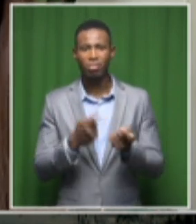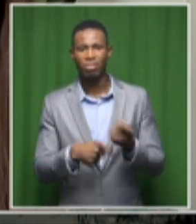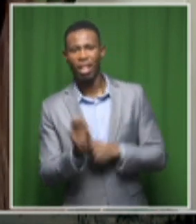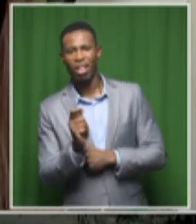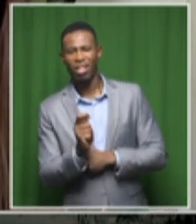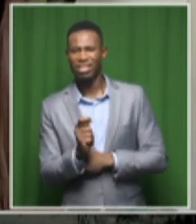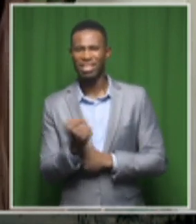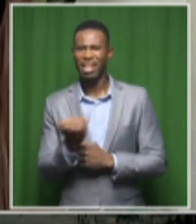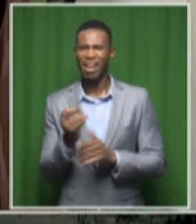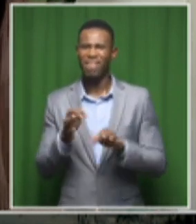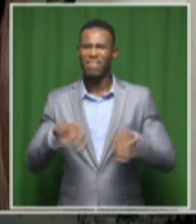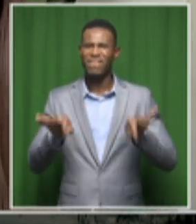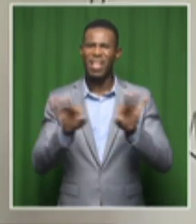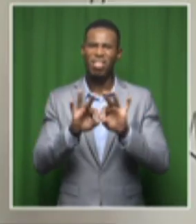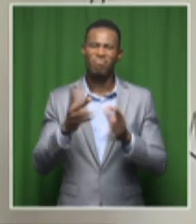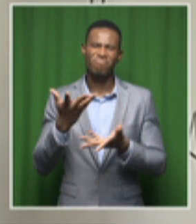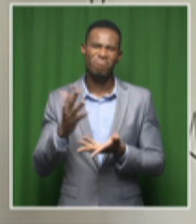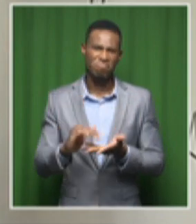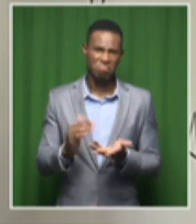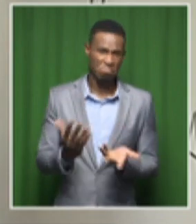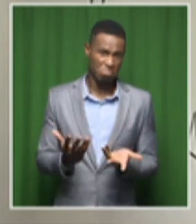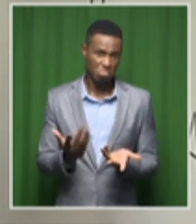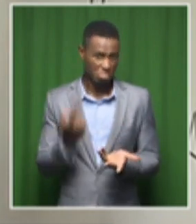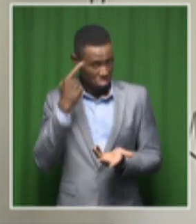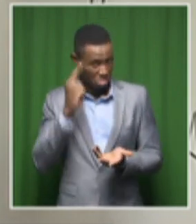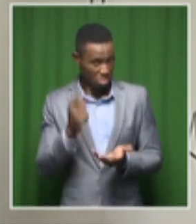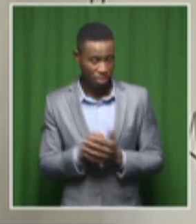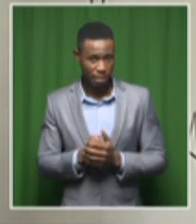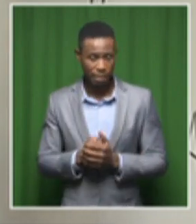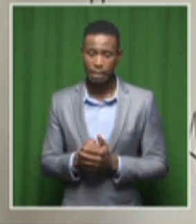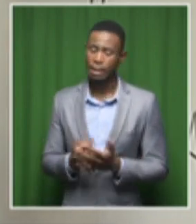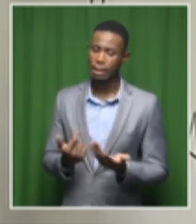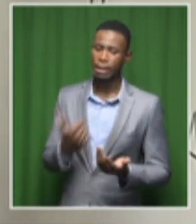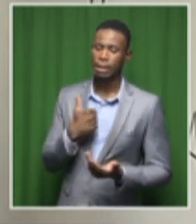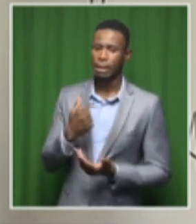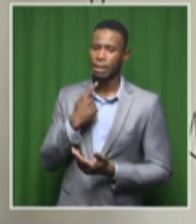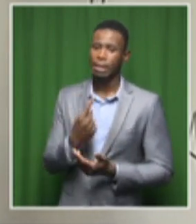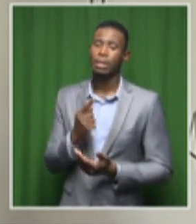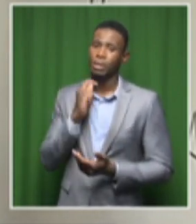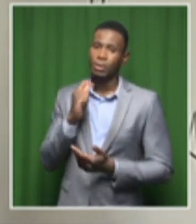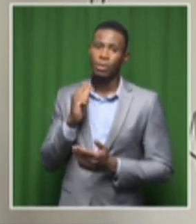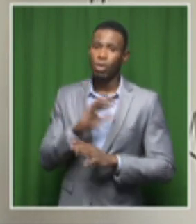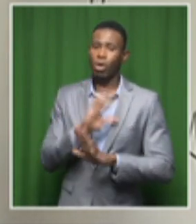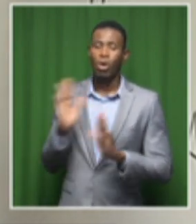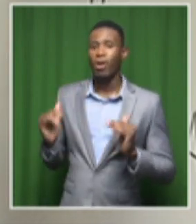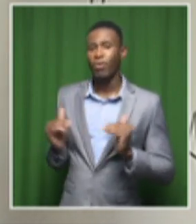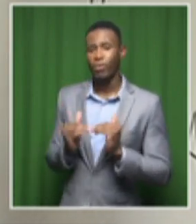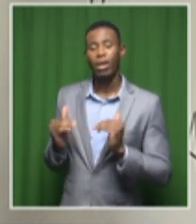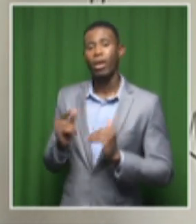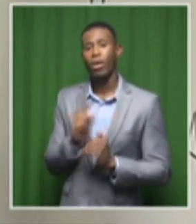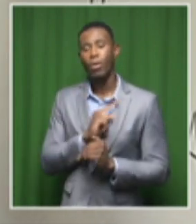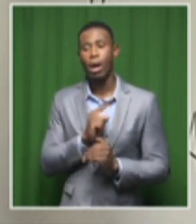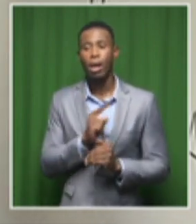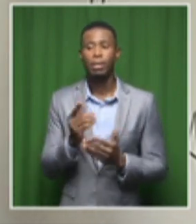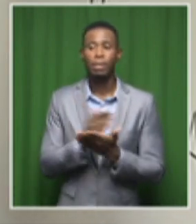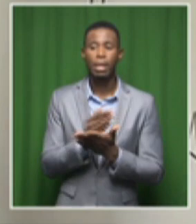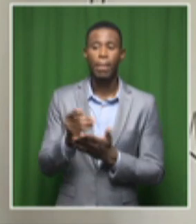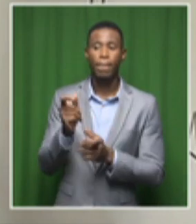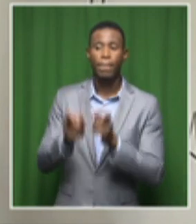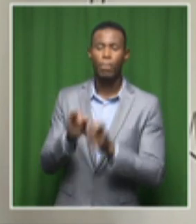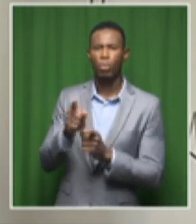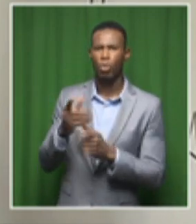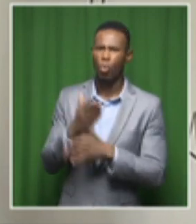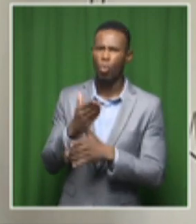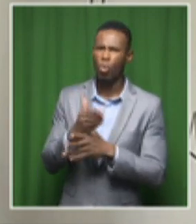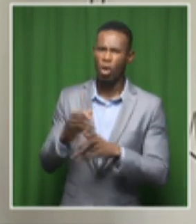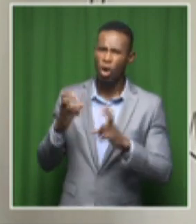of both. So Okay. I made a post about this and I said, well, it is basically unfair to people who worked really, really hard to get this